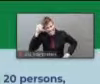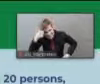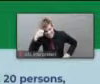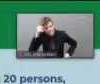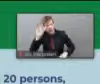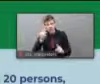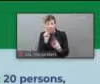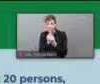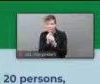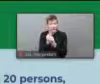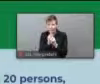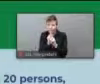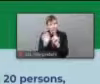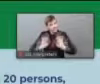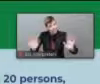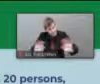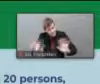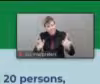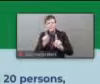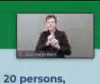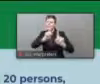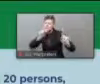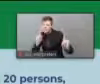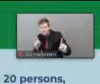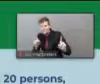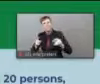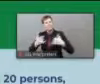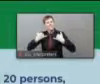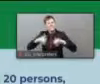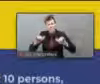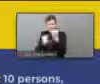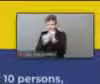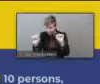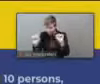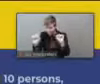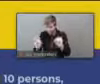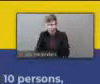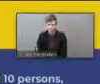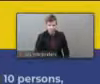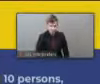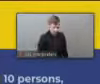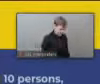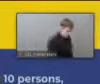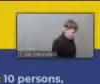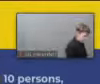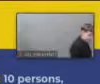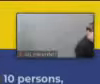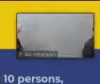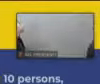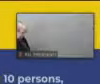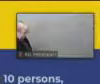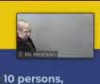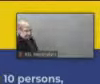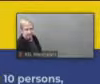are going to be key here. Let's go to the next slide. Yellow, I'm going to show again, right? 10 instead of